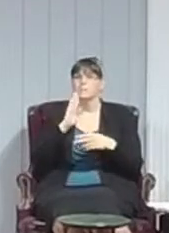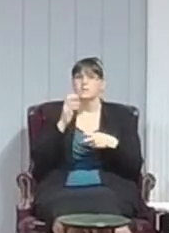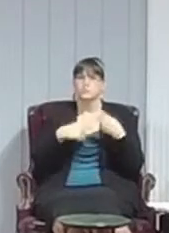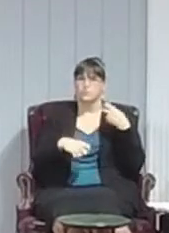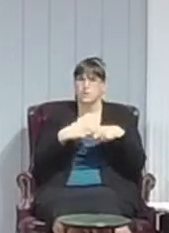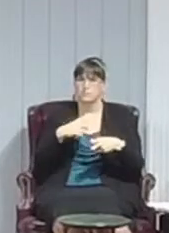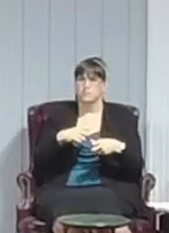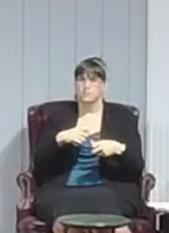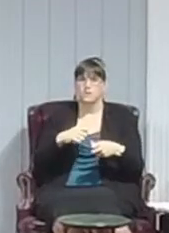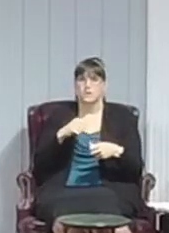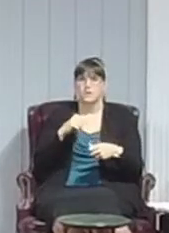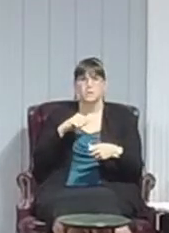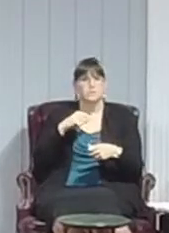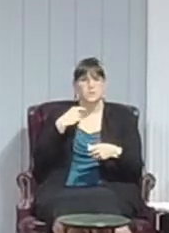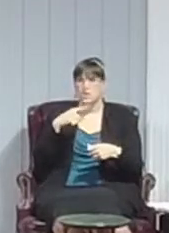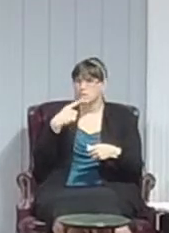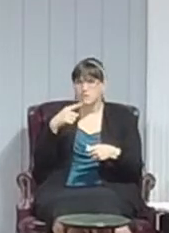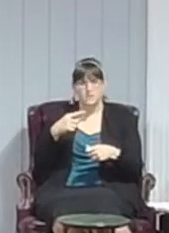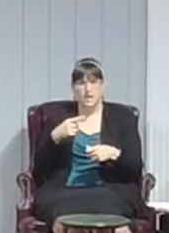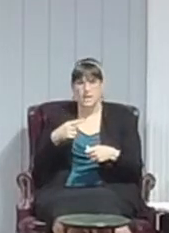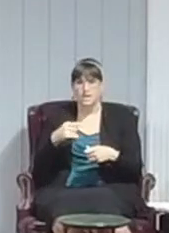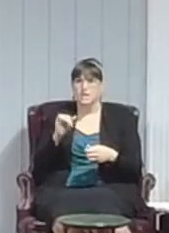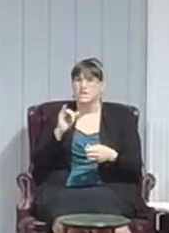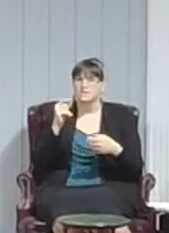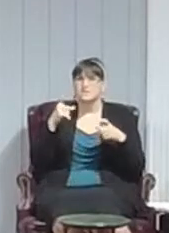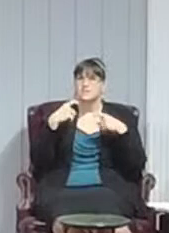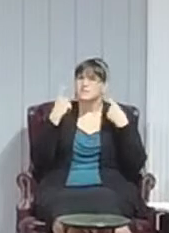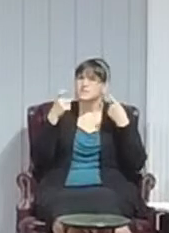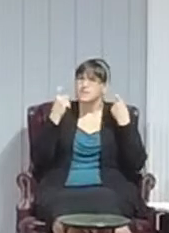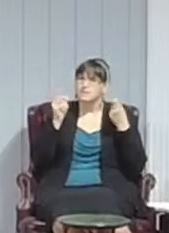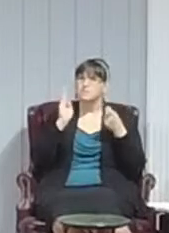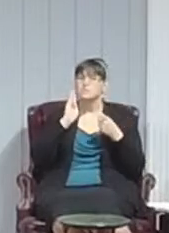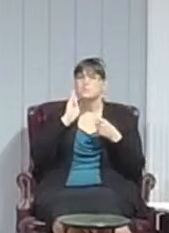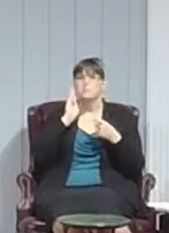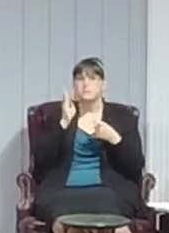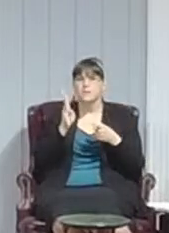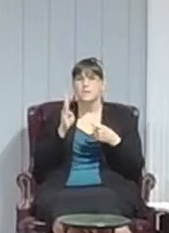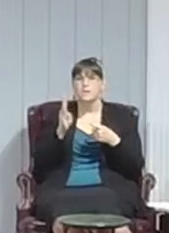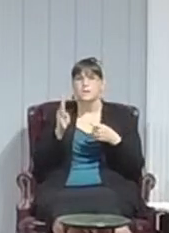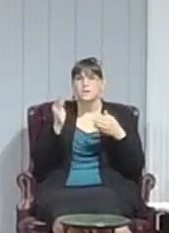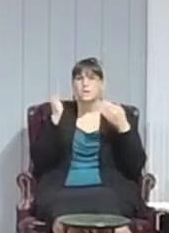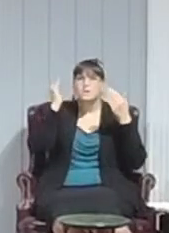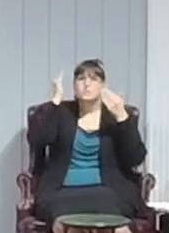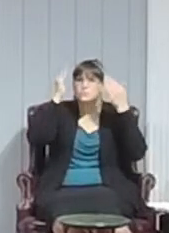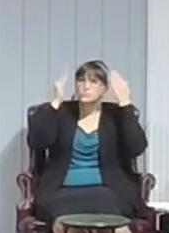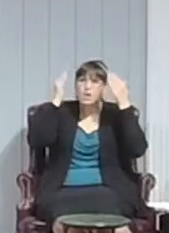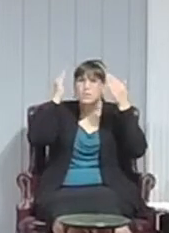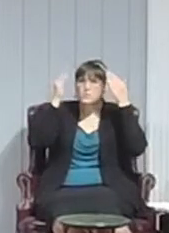that it is a sin to be troubled or afraid.